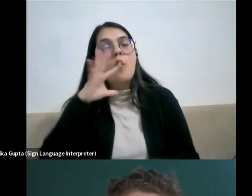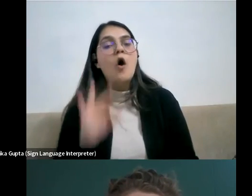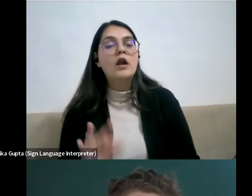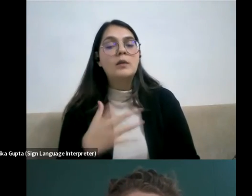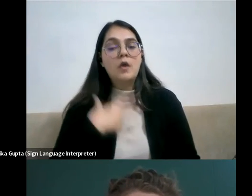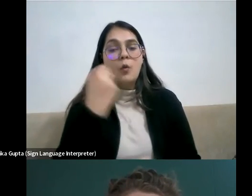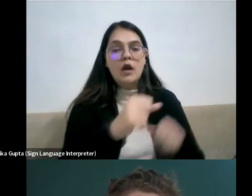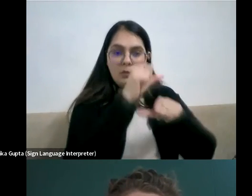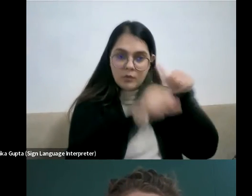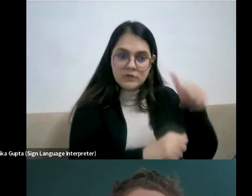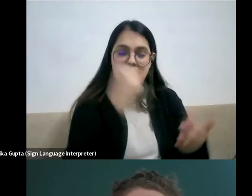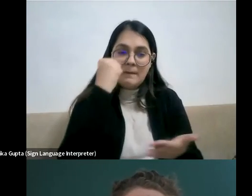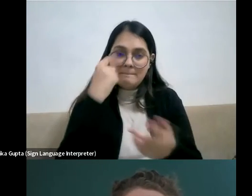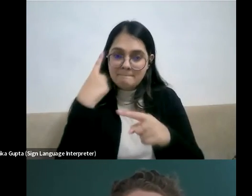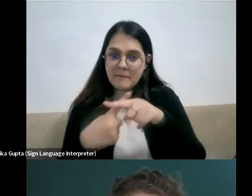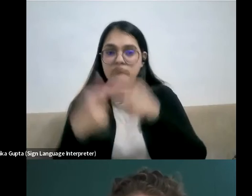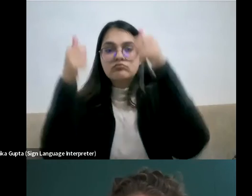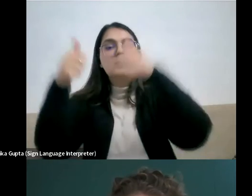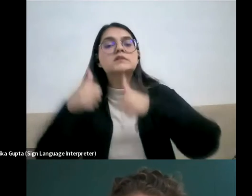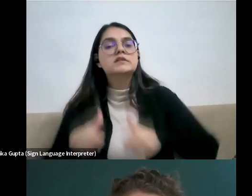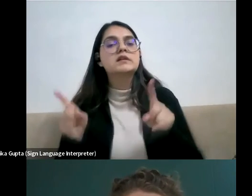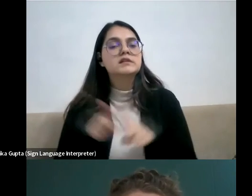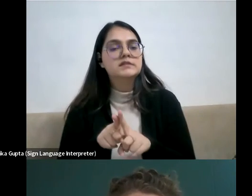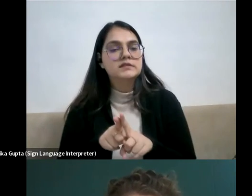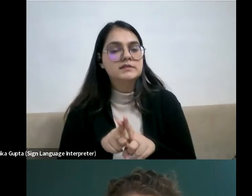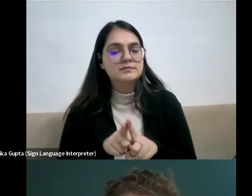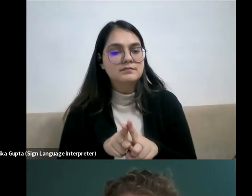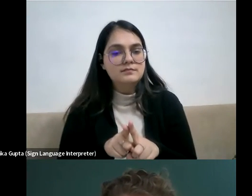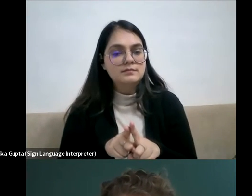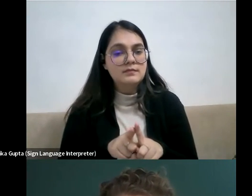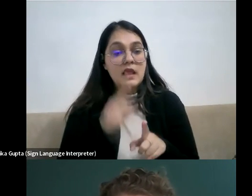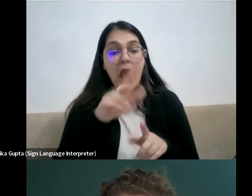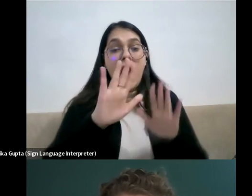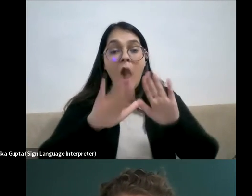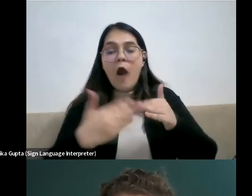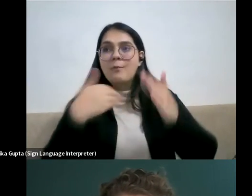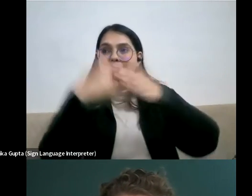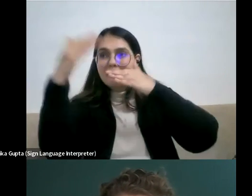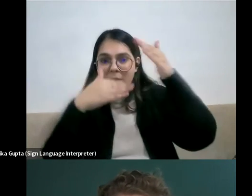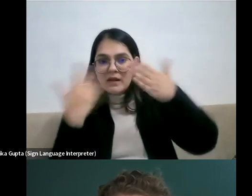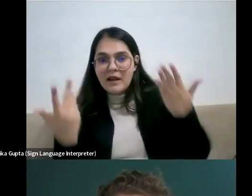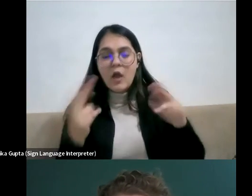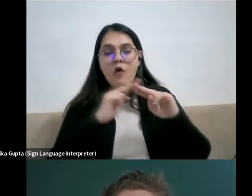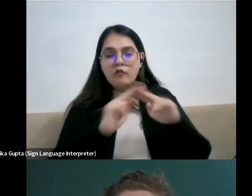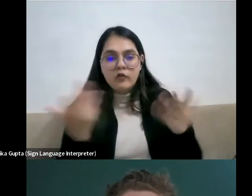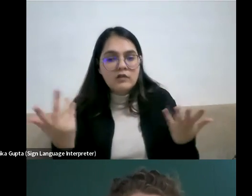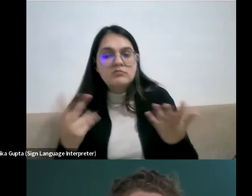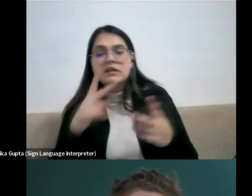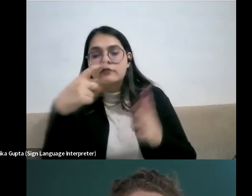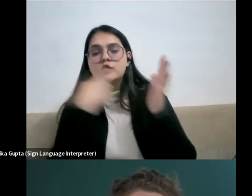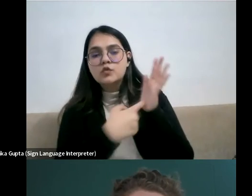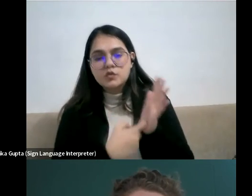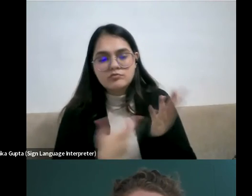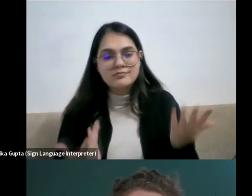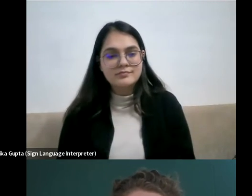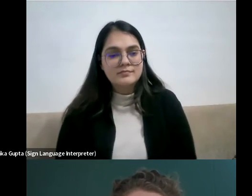and outcomes, and how some apparently inclusive structures can fail to comply with their mandate. So we do a